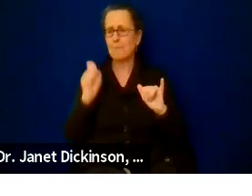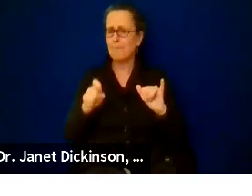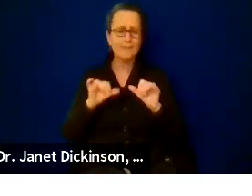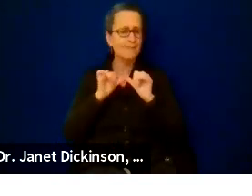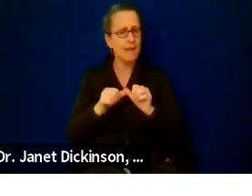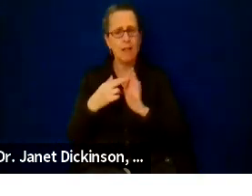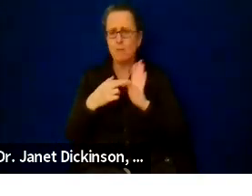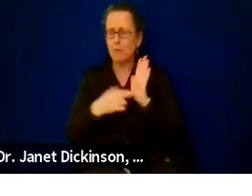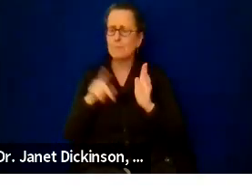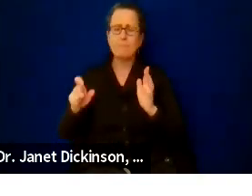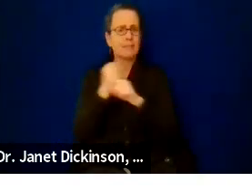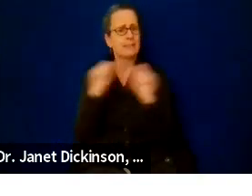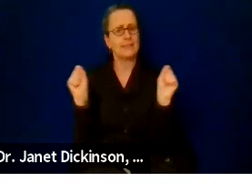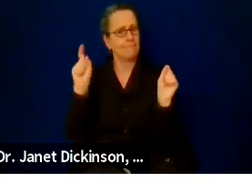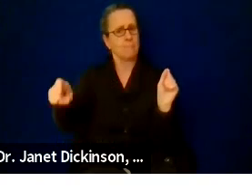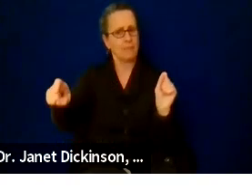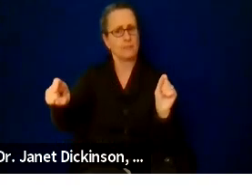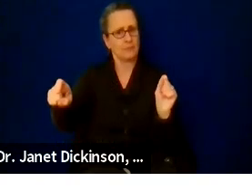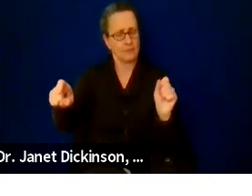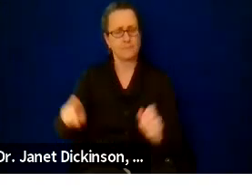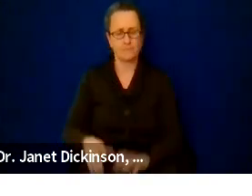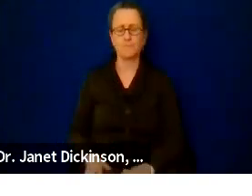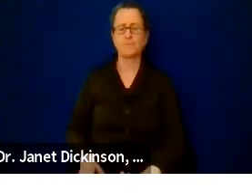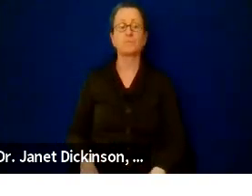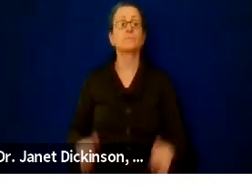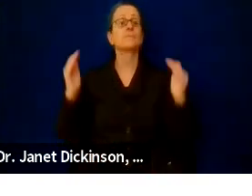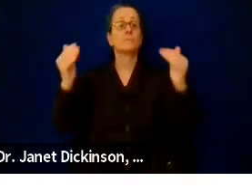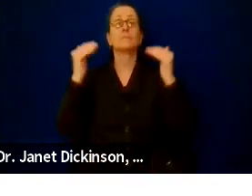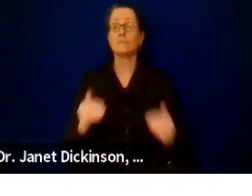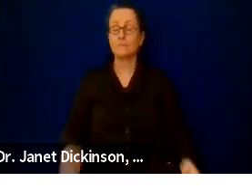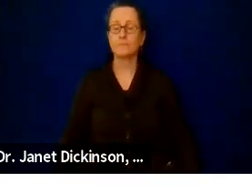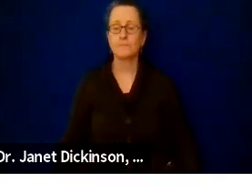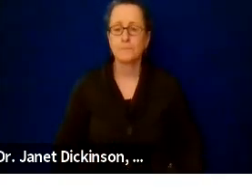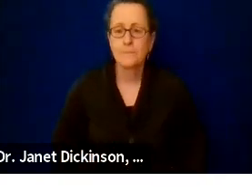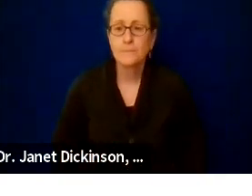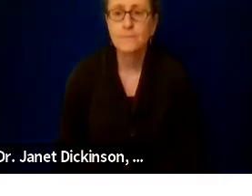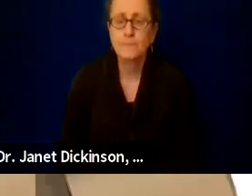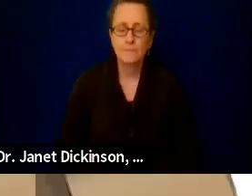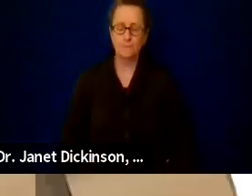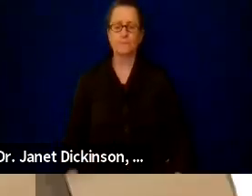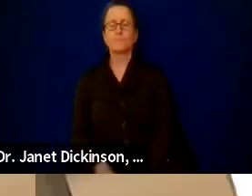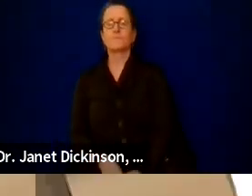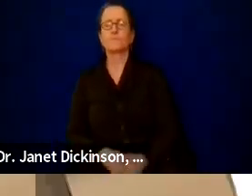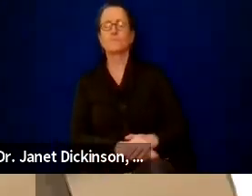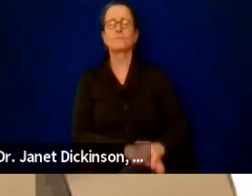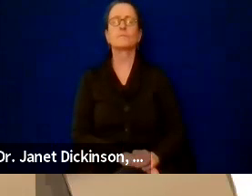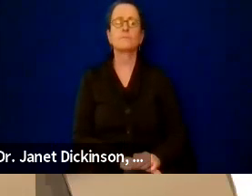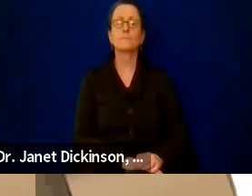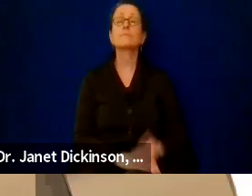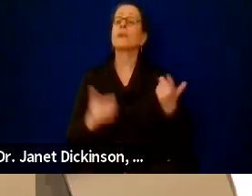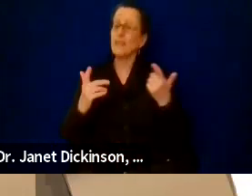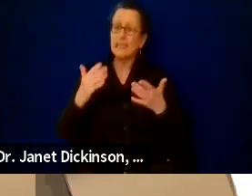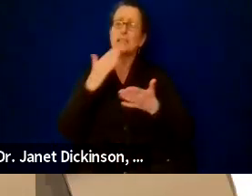Thanks, Dr. Houle. The next section that we've broken out into is parents and a few students had questions